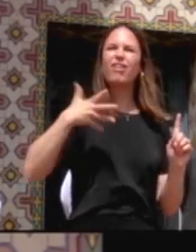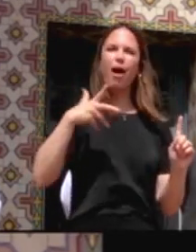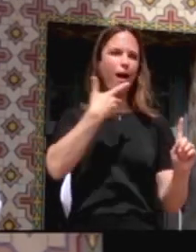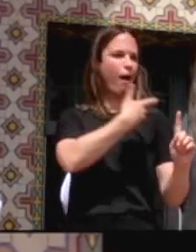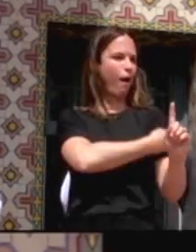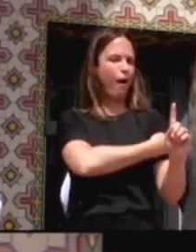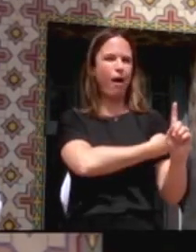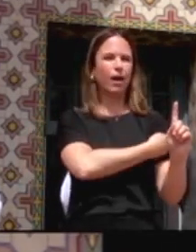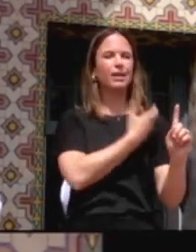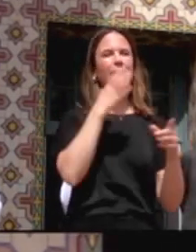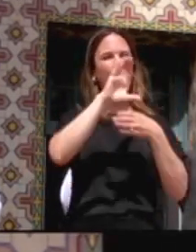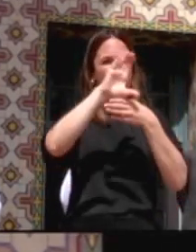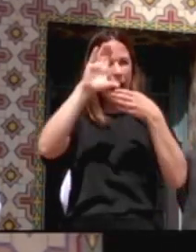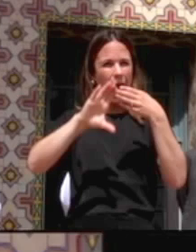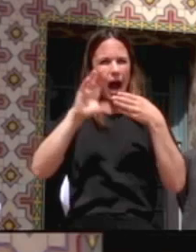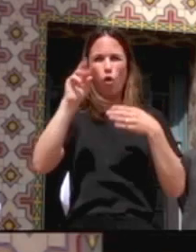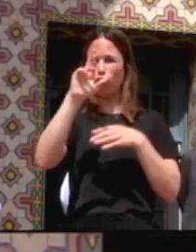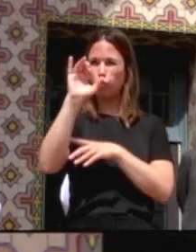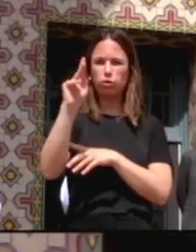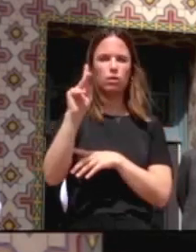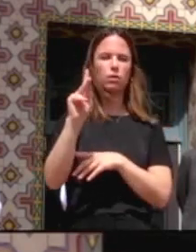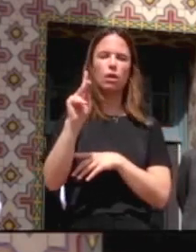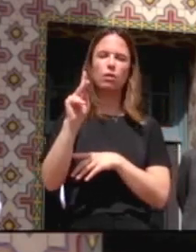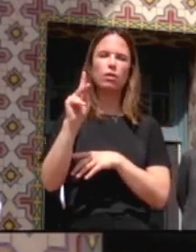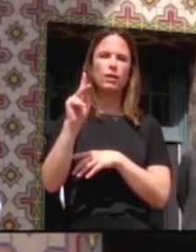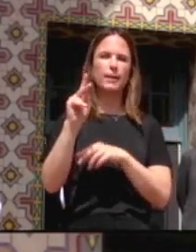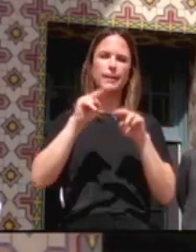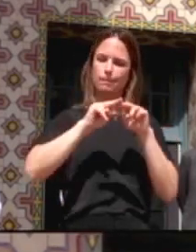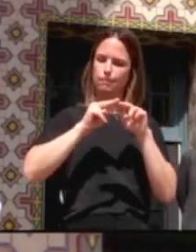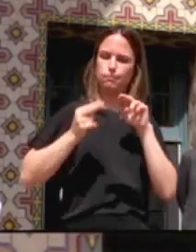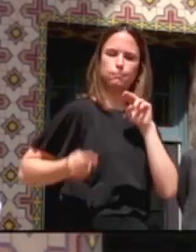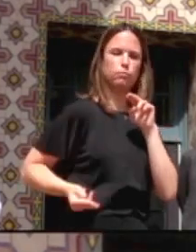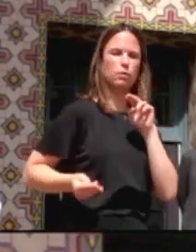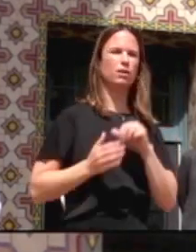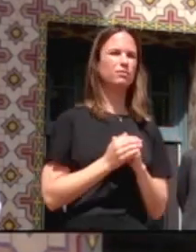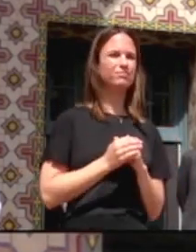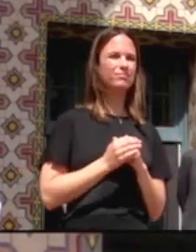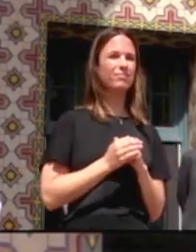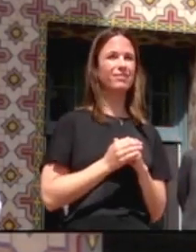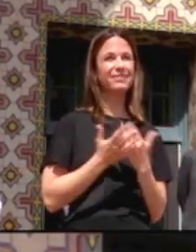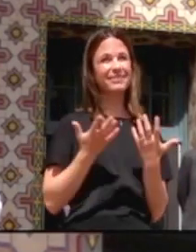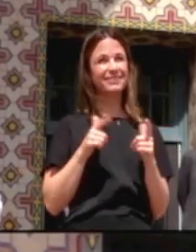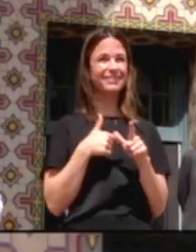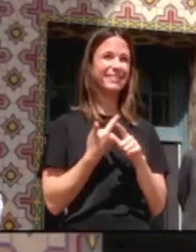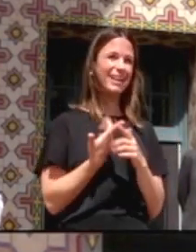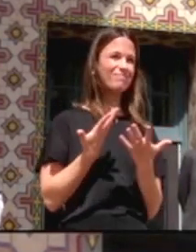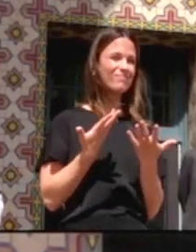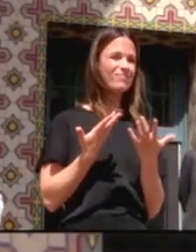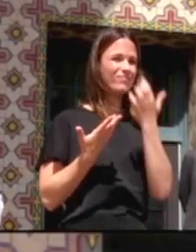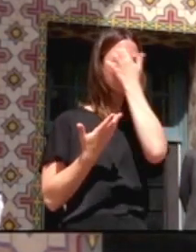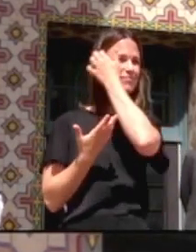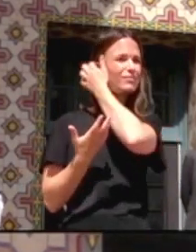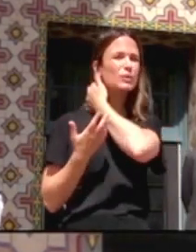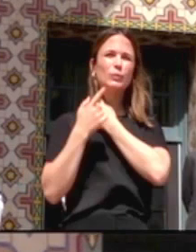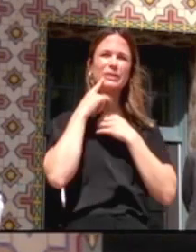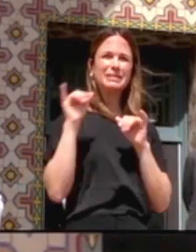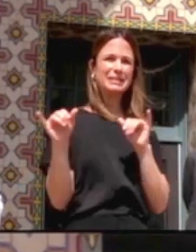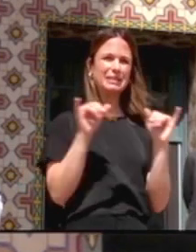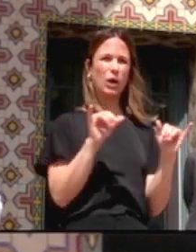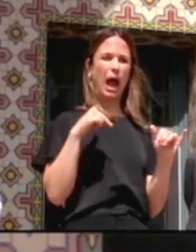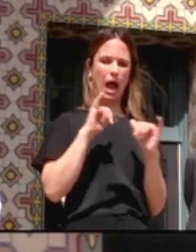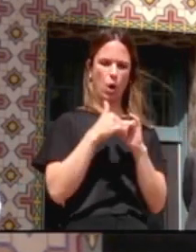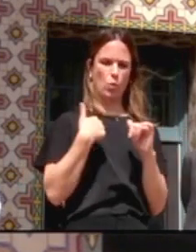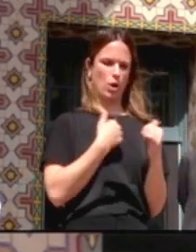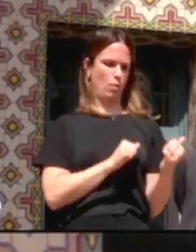vaccination, the consequences and the risks are much lower. And then from there, it really is, I think it's similar to the way we're